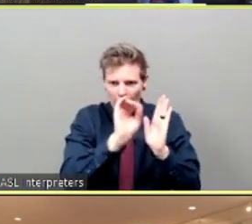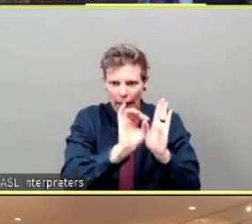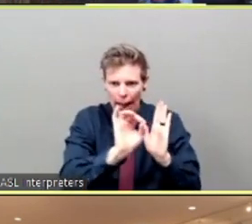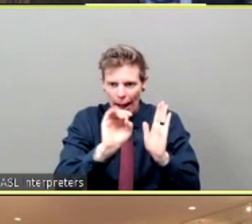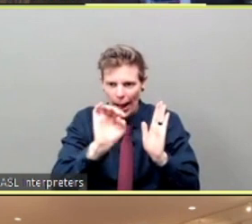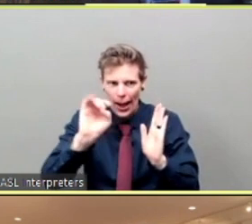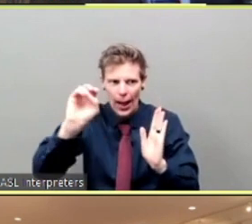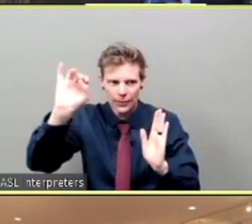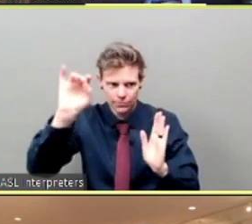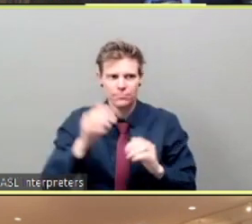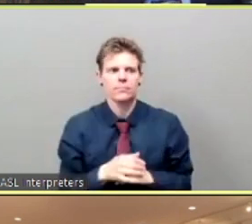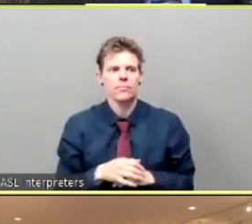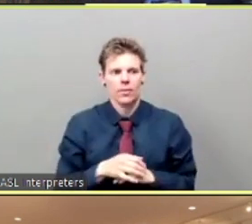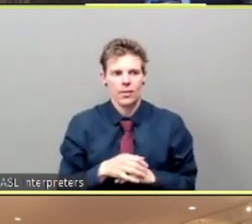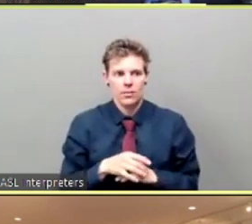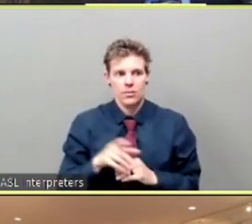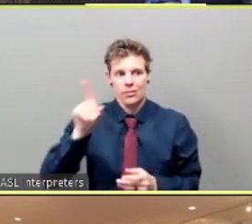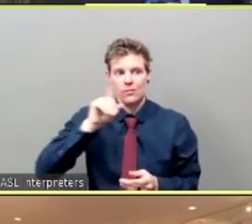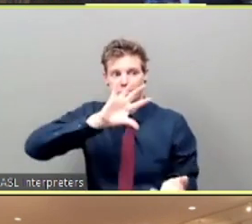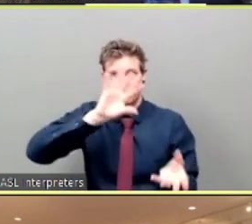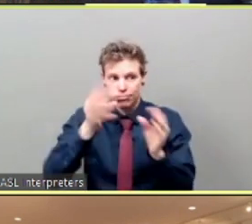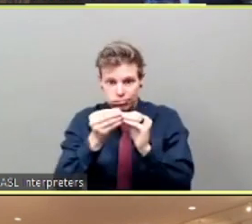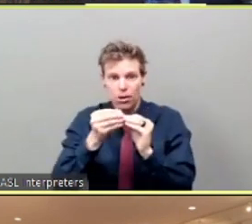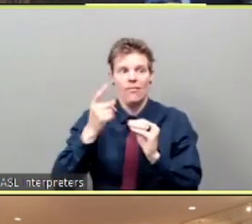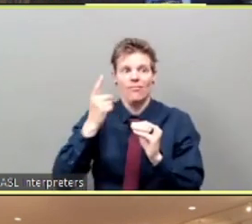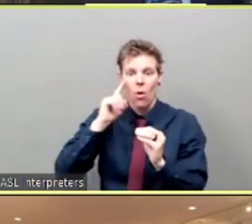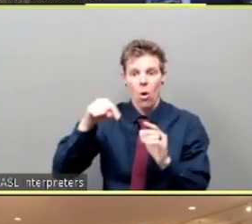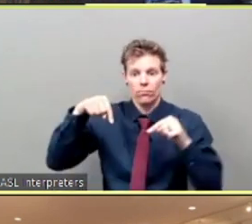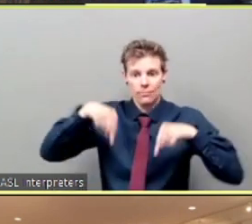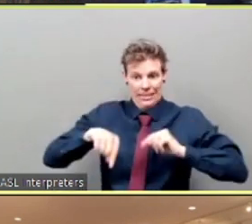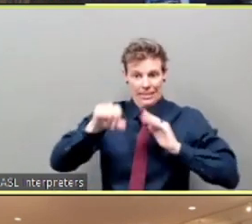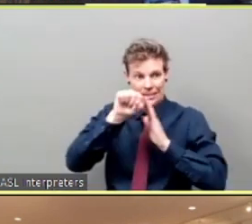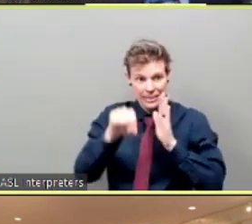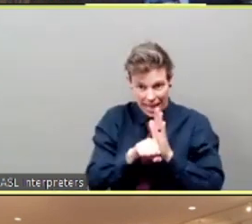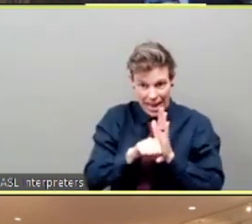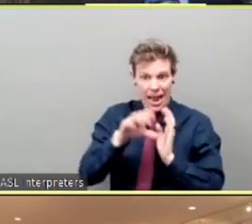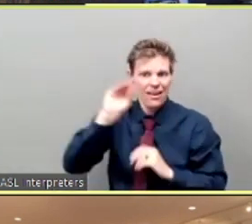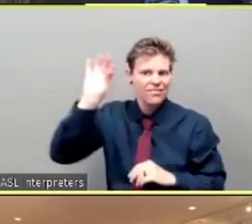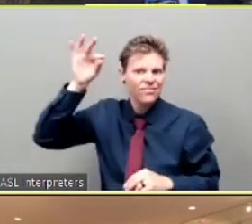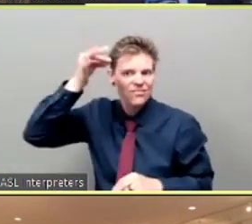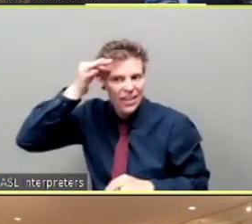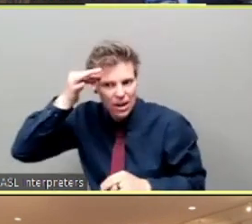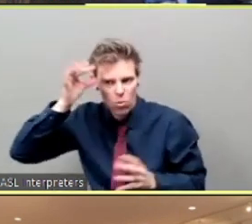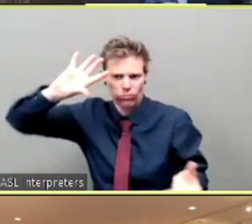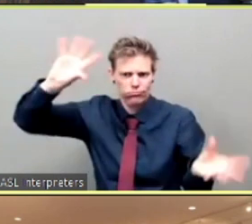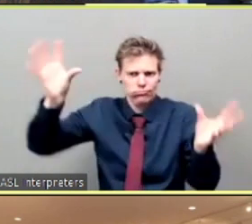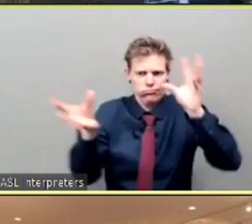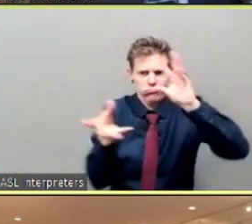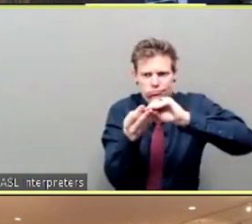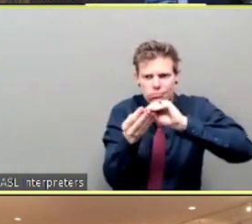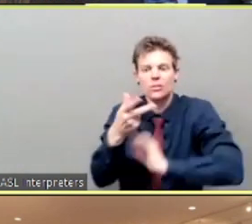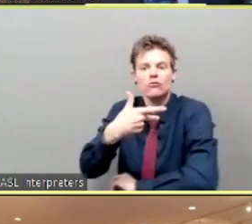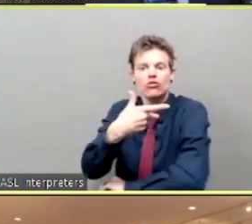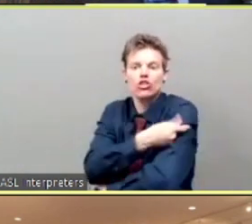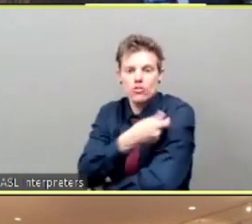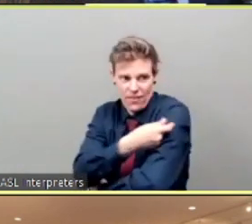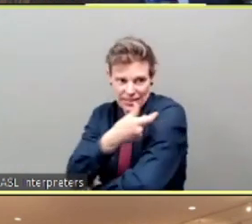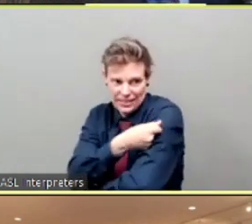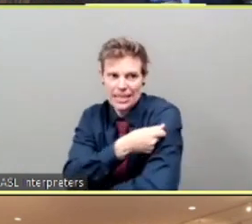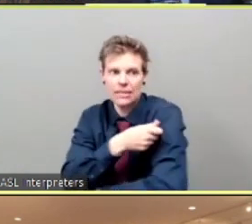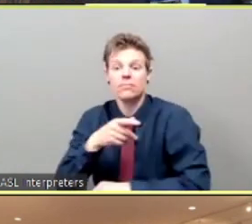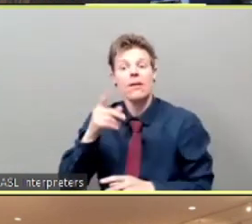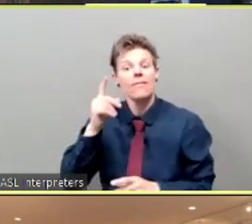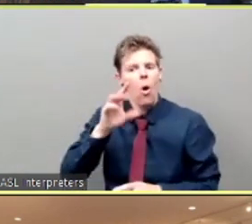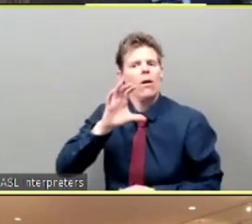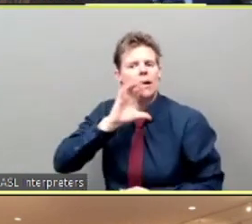federal vaccines administered to county residents greater than or equal to 16 years old. And I'm going to comment in the denominator too, but we're not